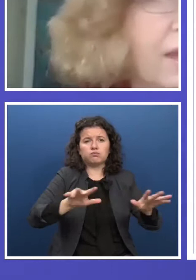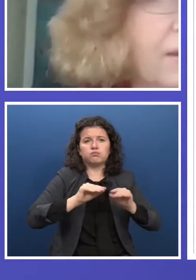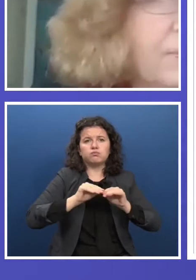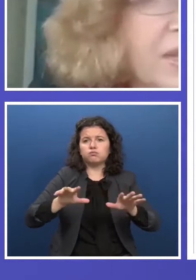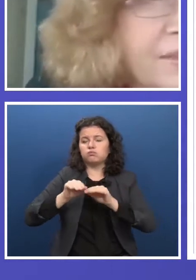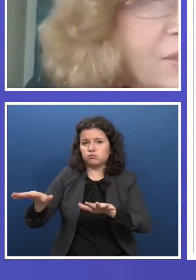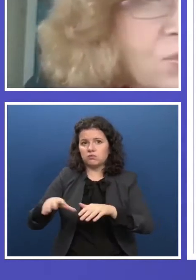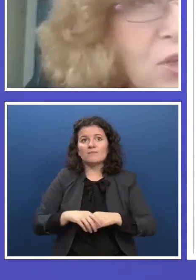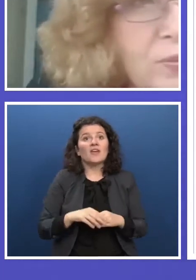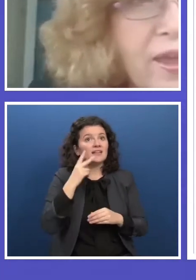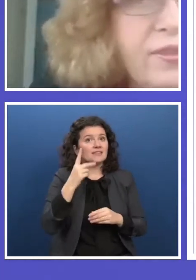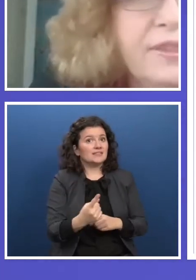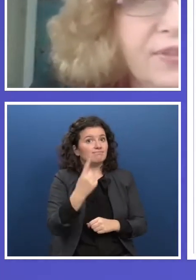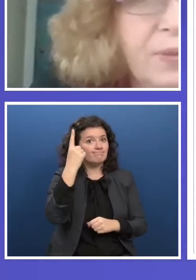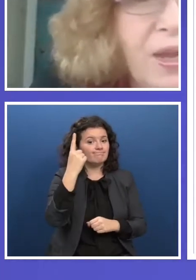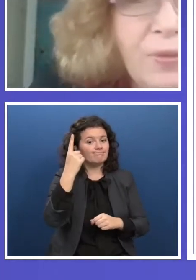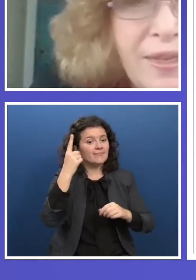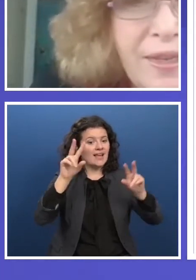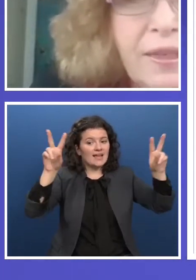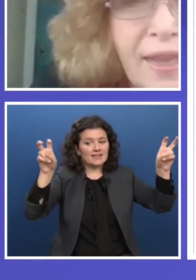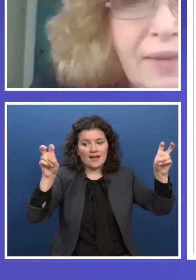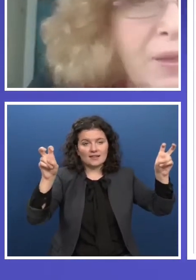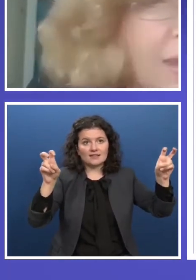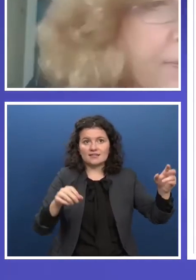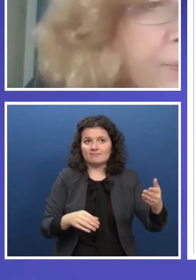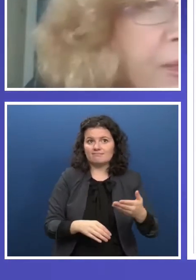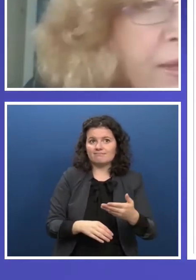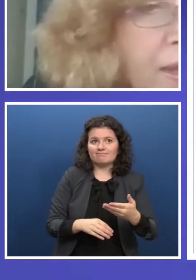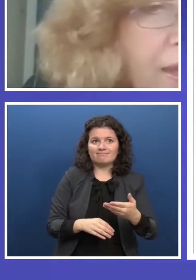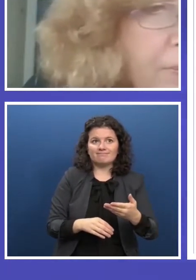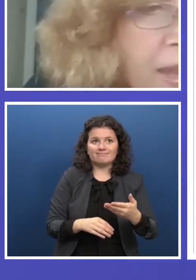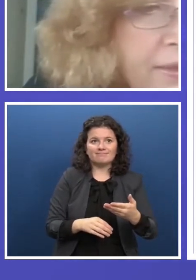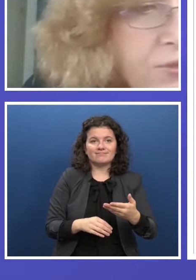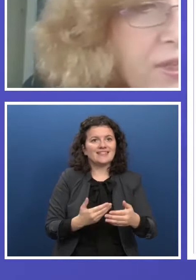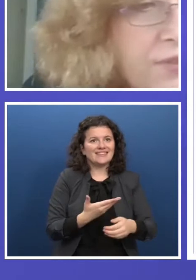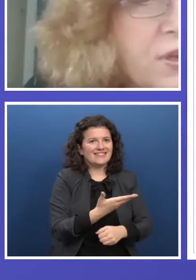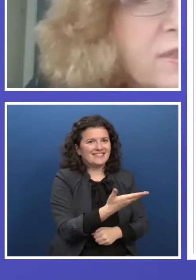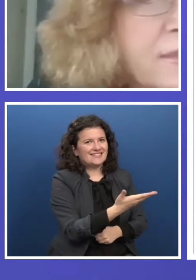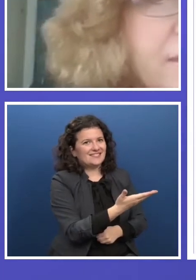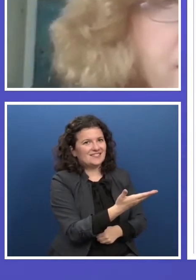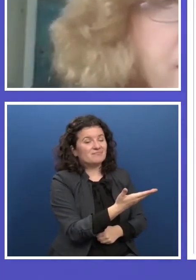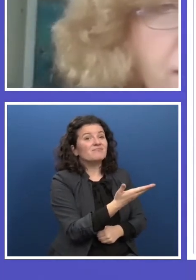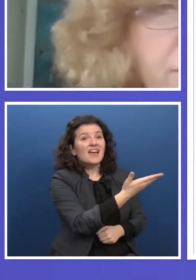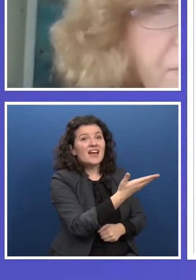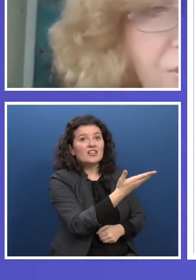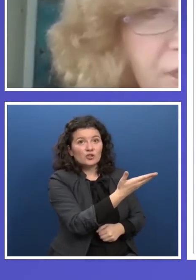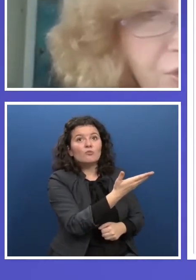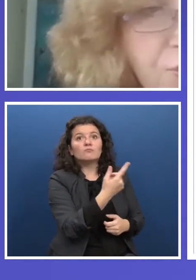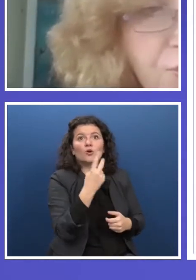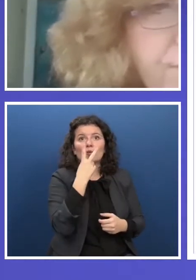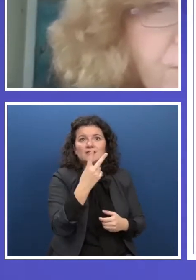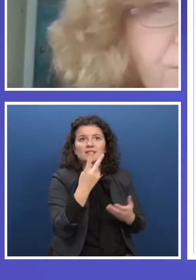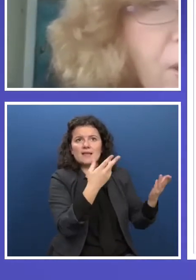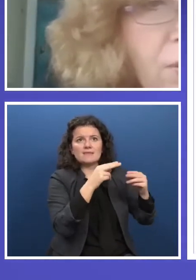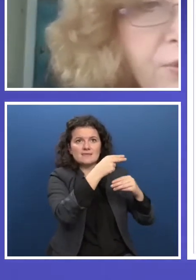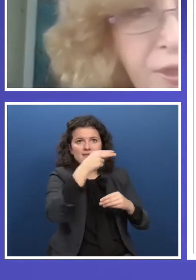title. It's called Global Health Delivered by Women, Led by Men. And it's really the first major